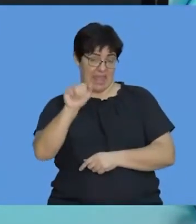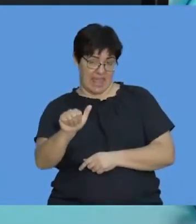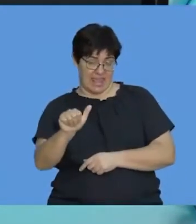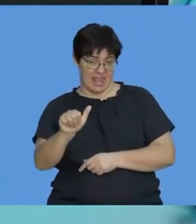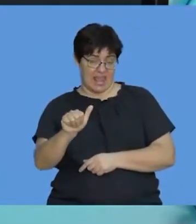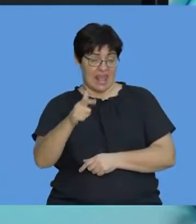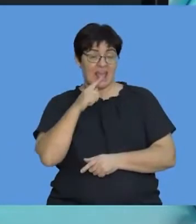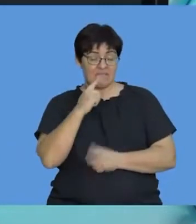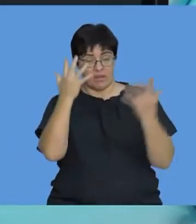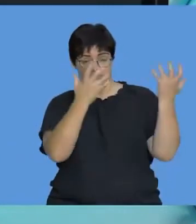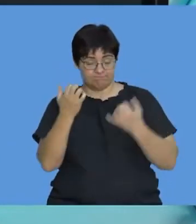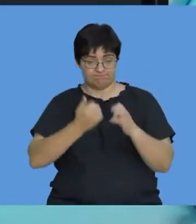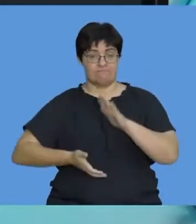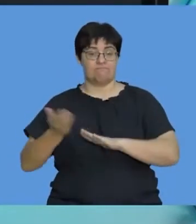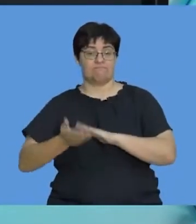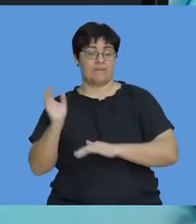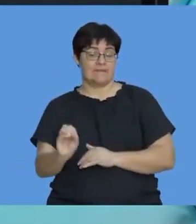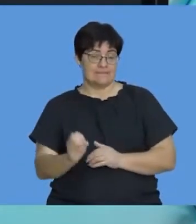out the acceleration.